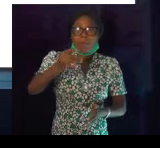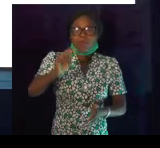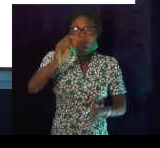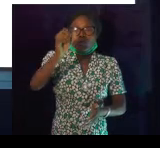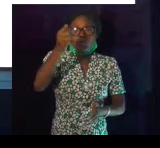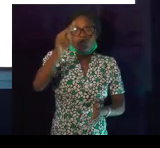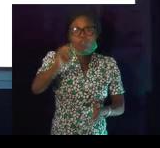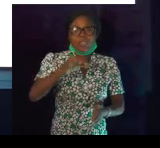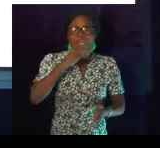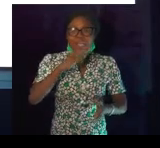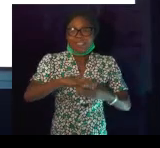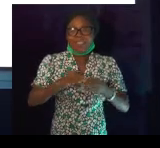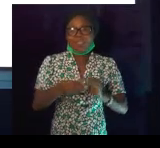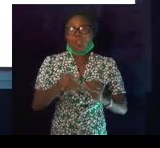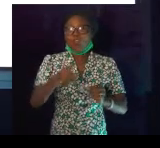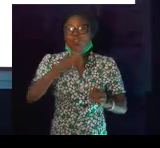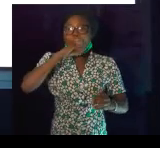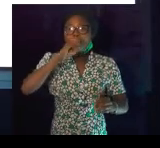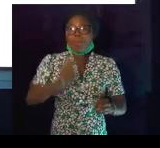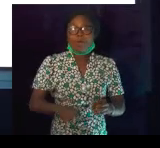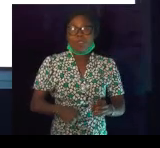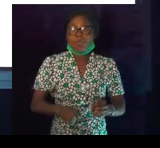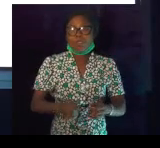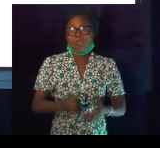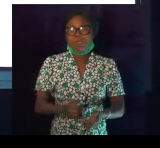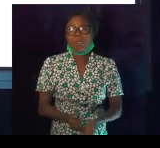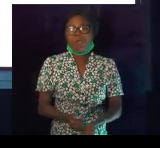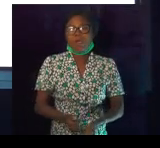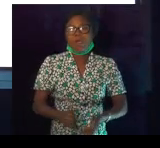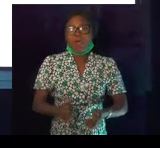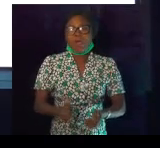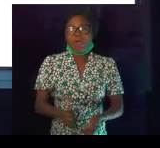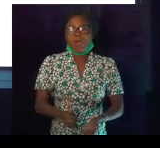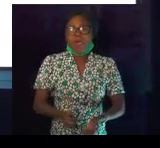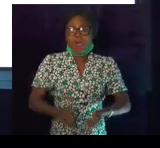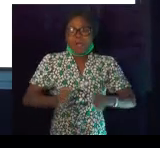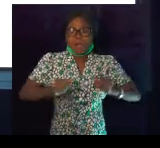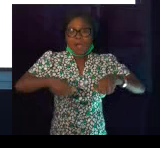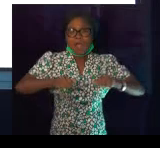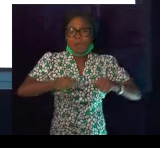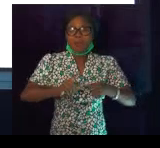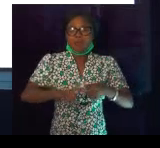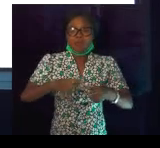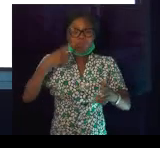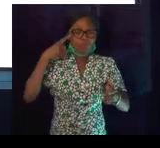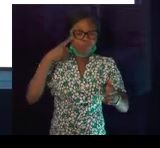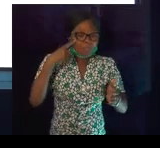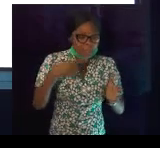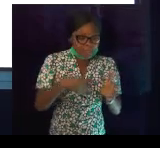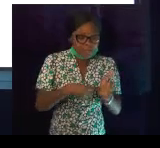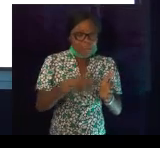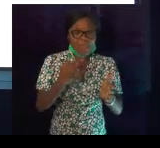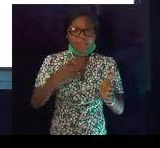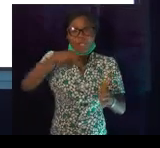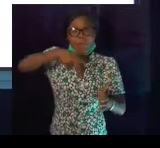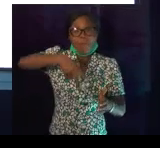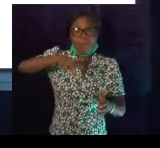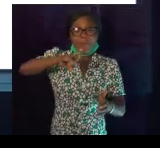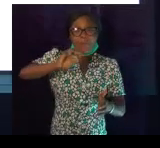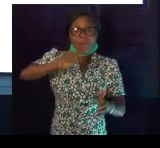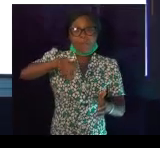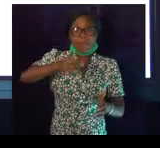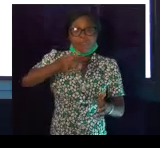in sentences. You must be able to define preposition